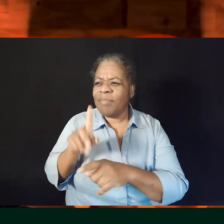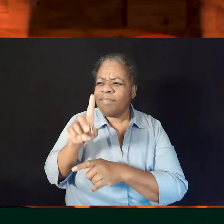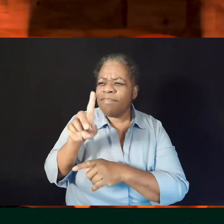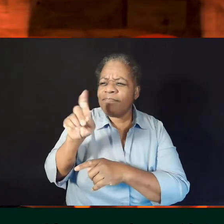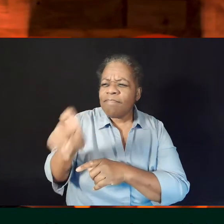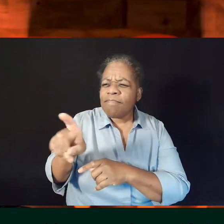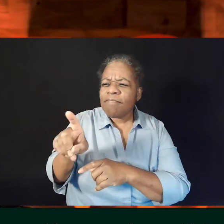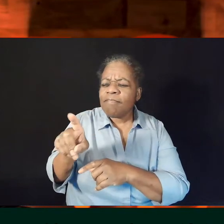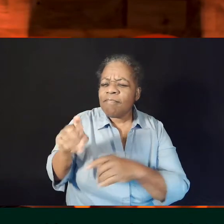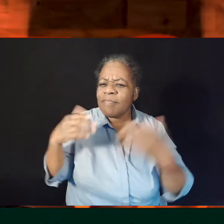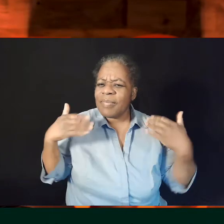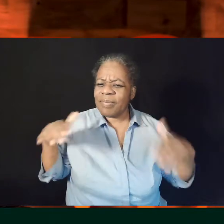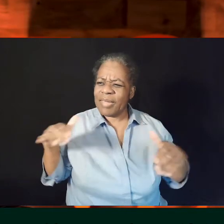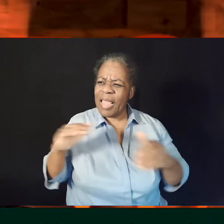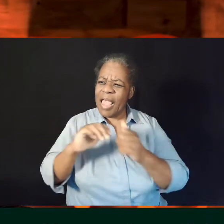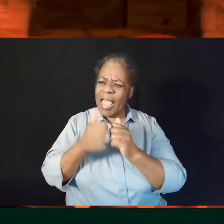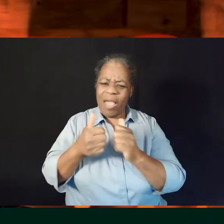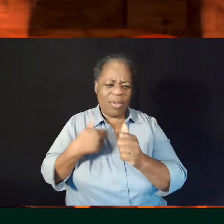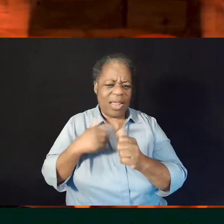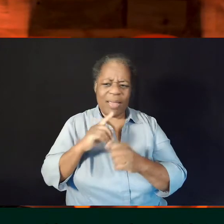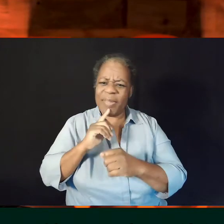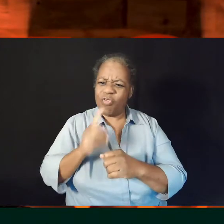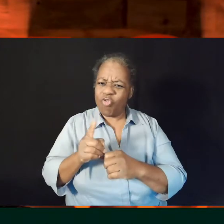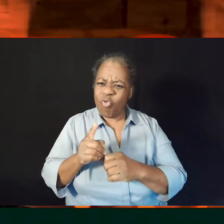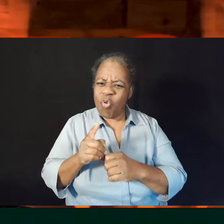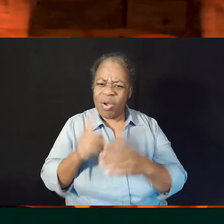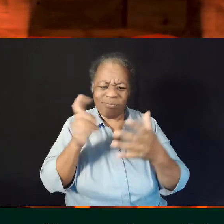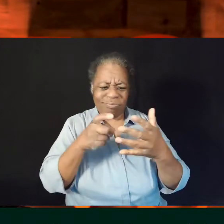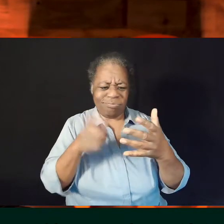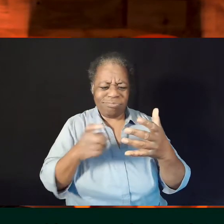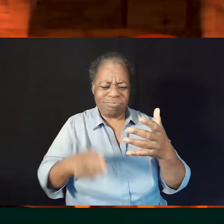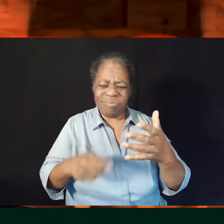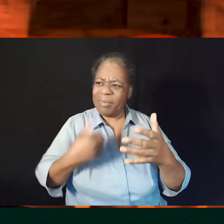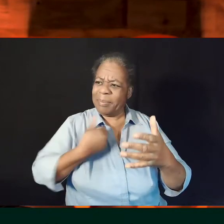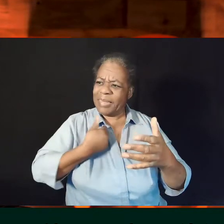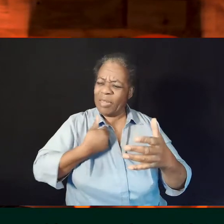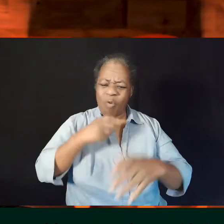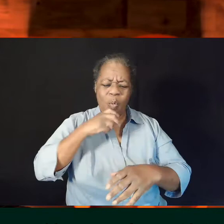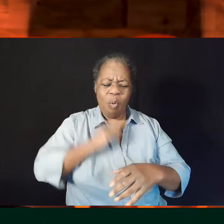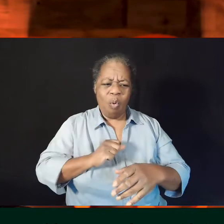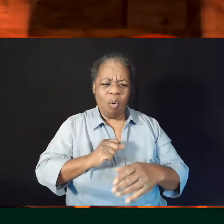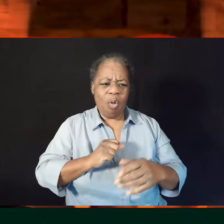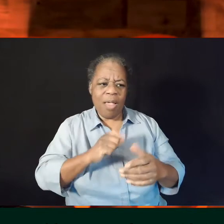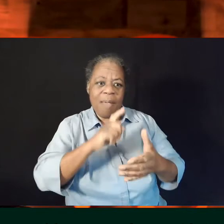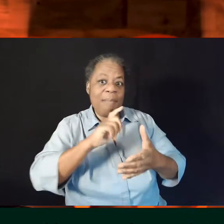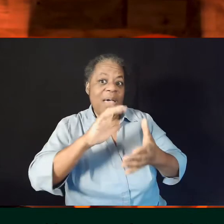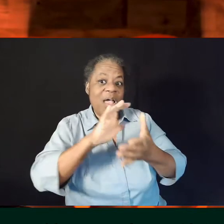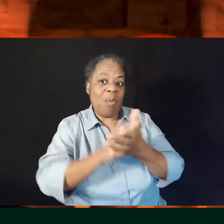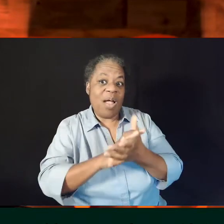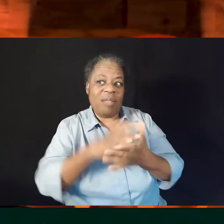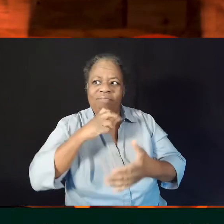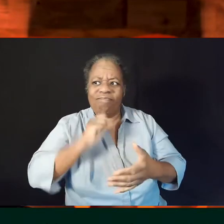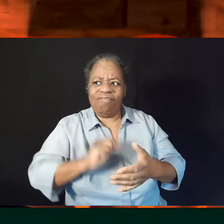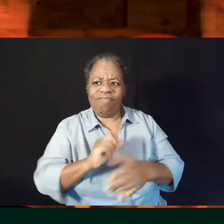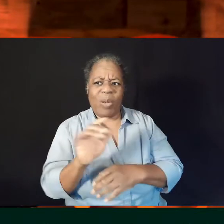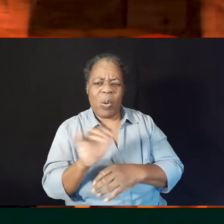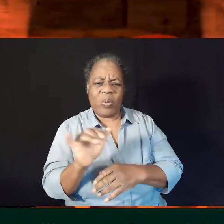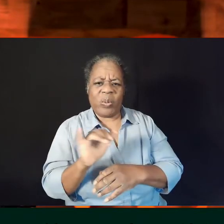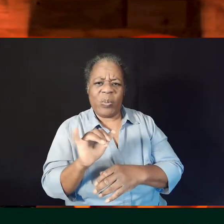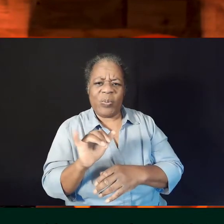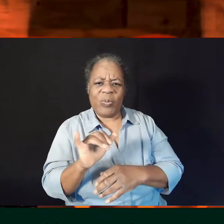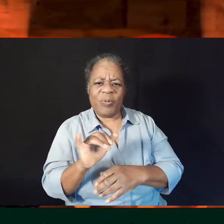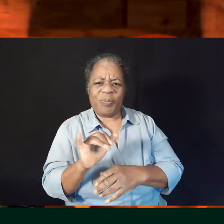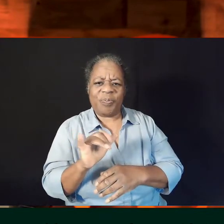"How can I be sure of this? I am an old man, and my wife is well along in years." At